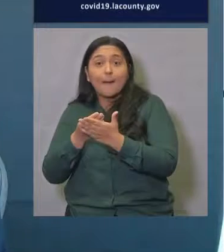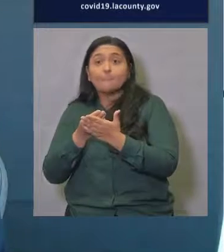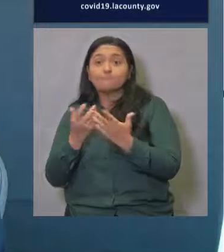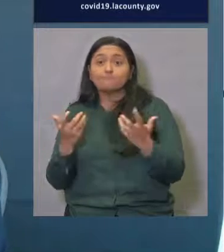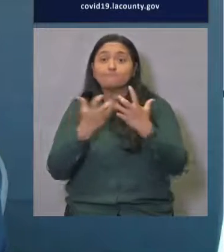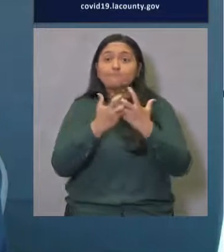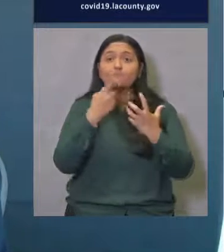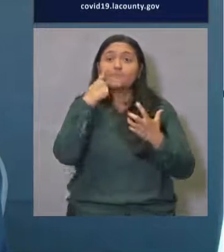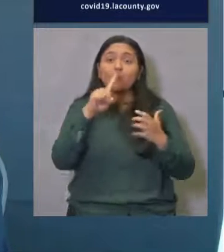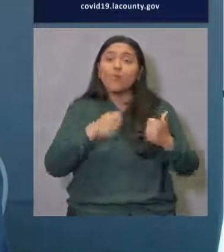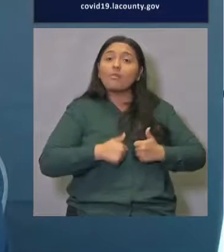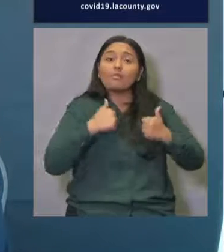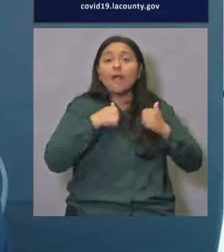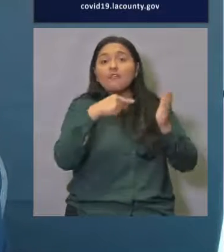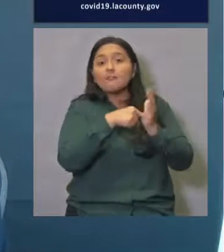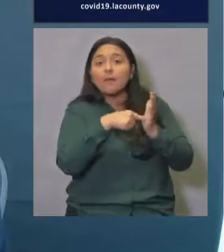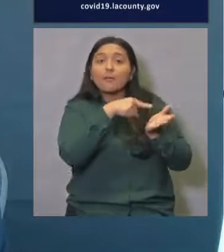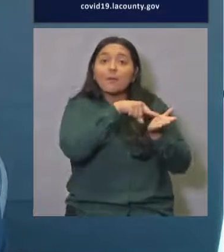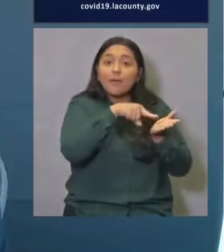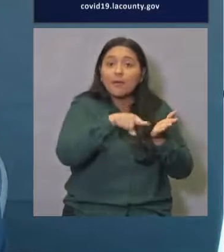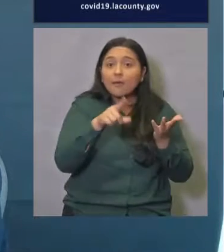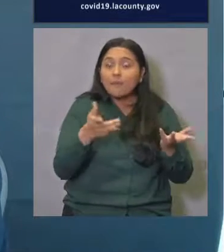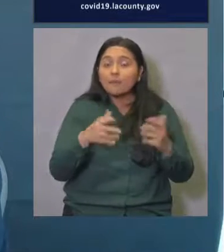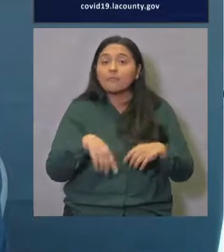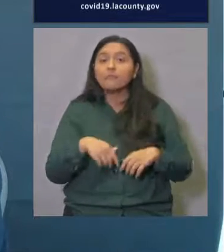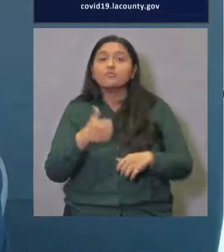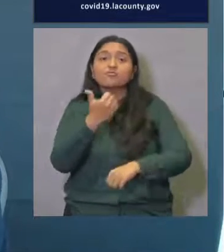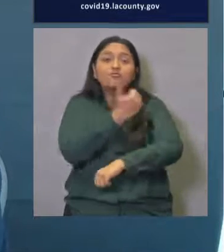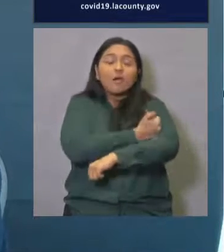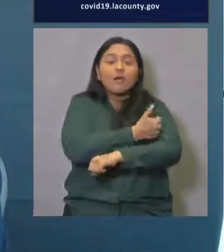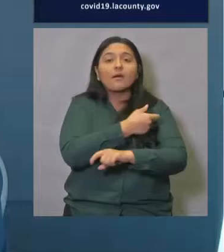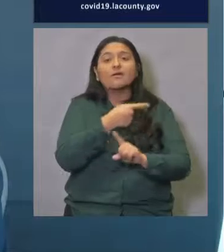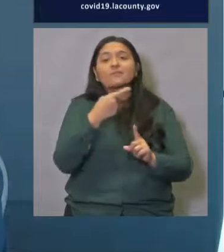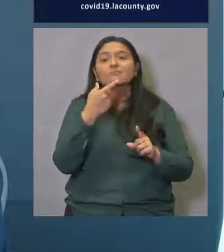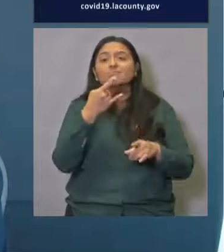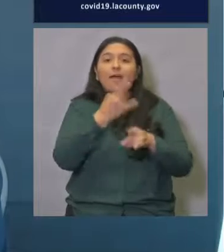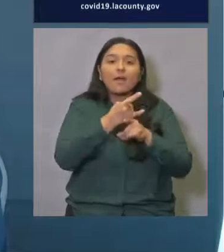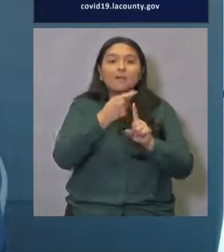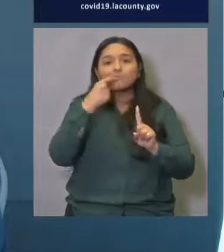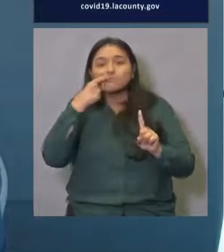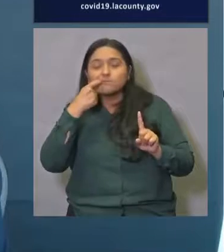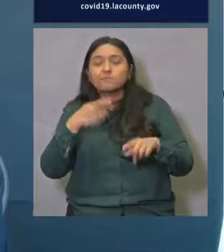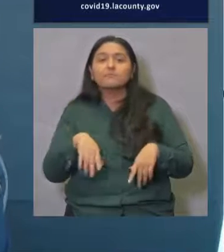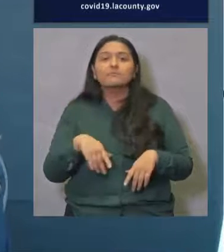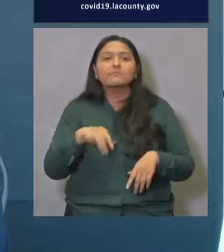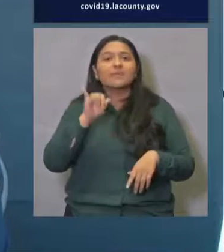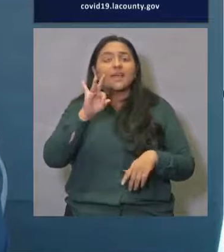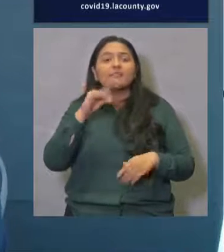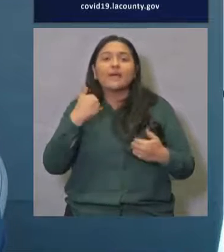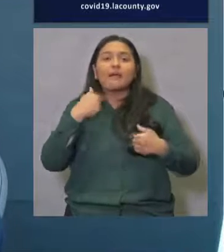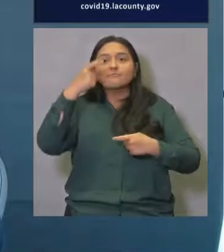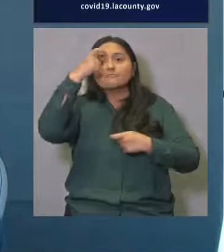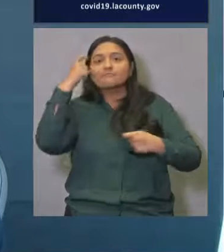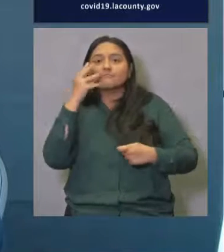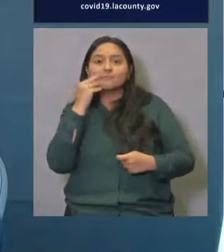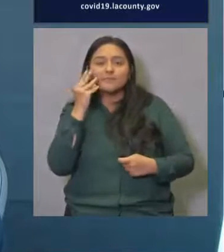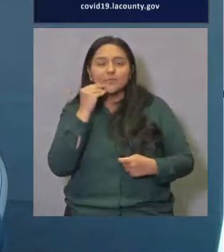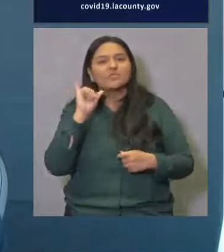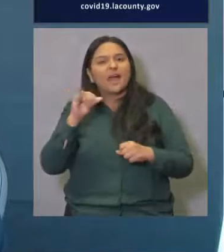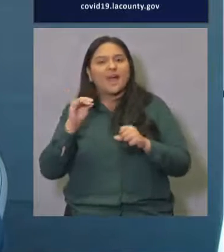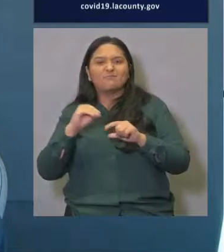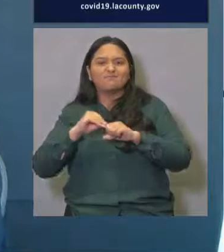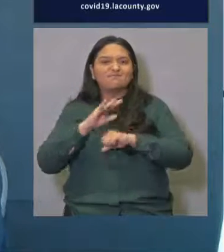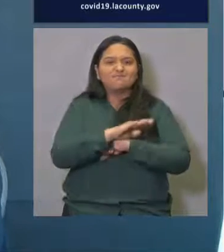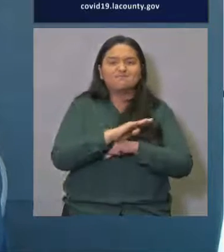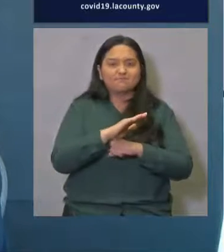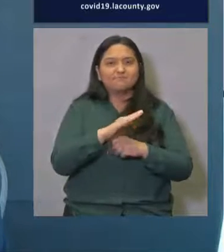of life, substance use issues and traumatic experiences in one's life. And of course, we all know COVID-19 triggered